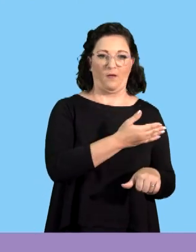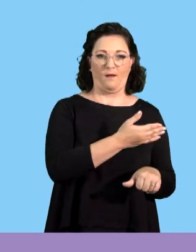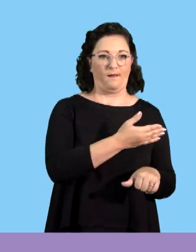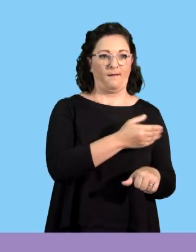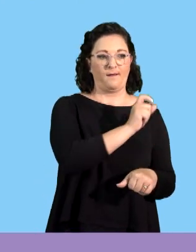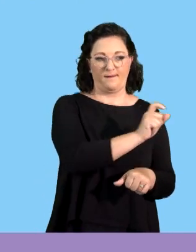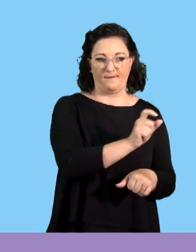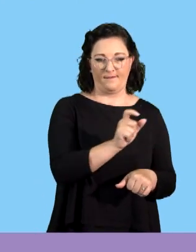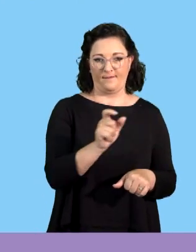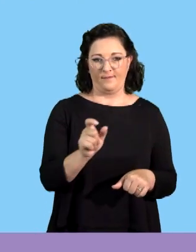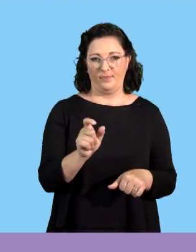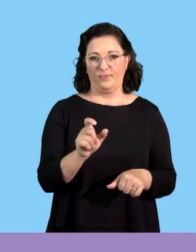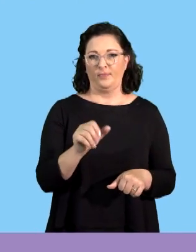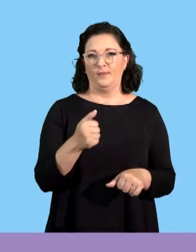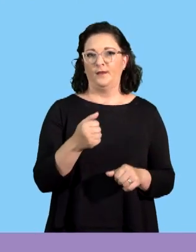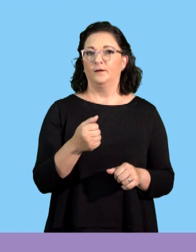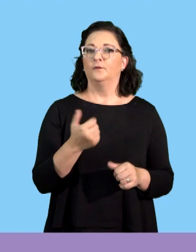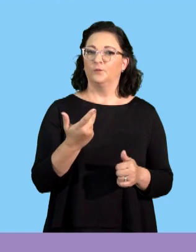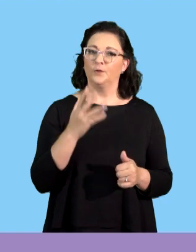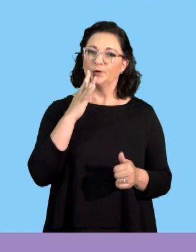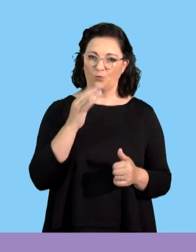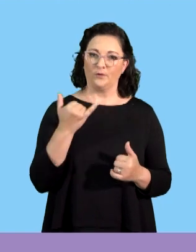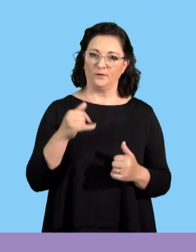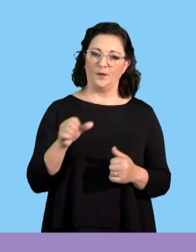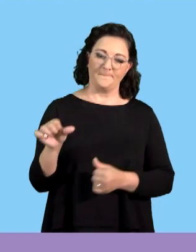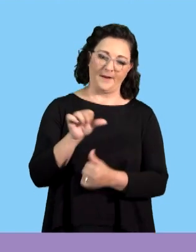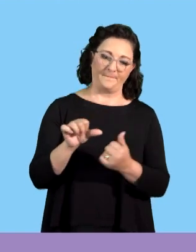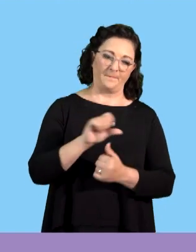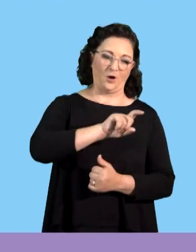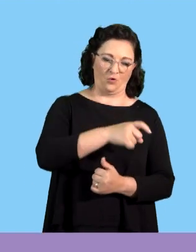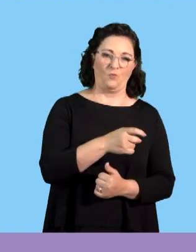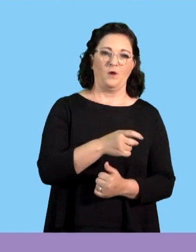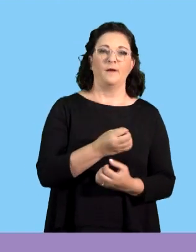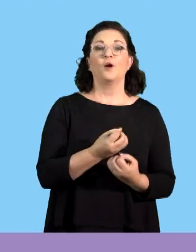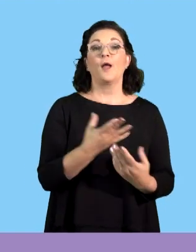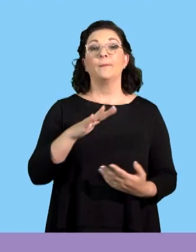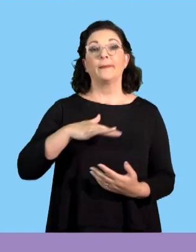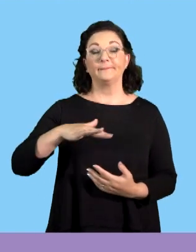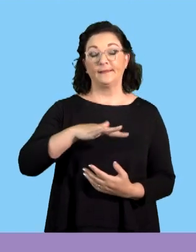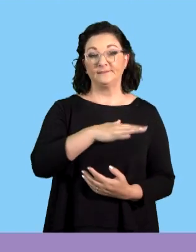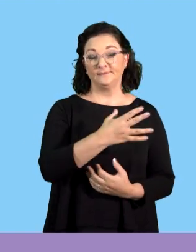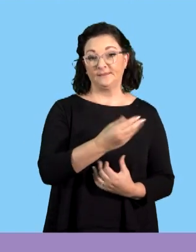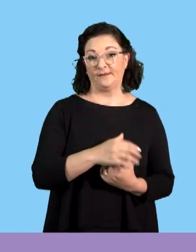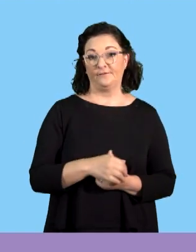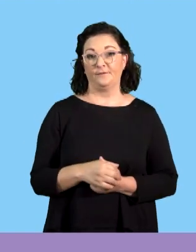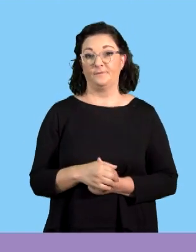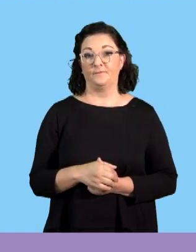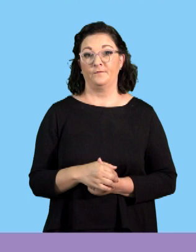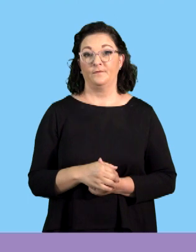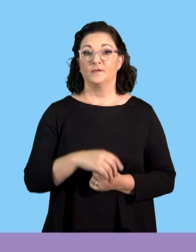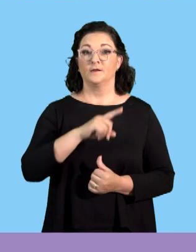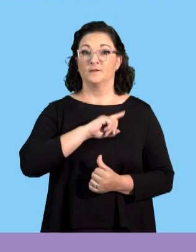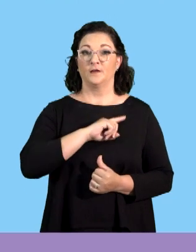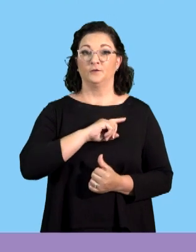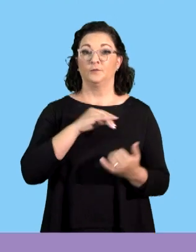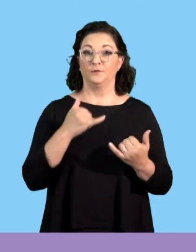place the decimal comma as per the number of decimal places we have above. So we know that